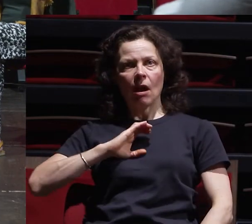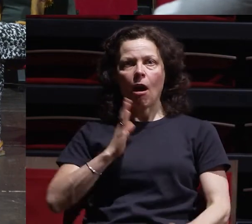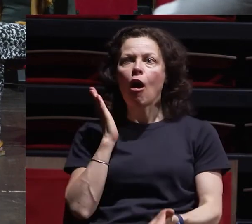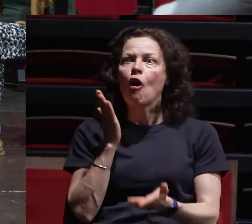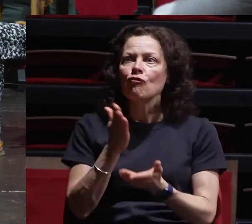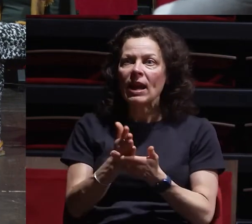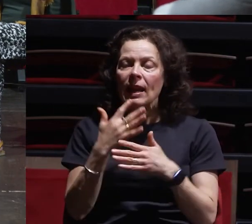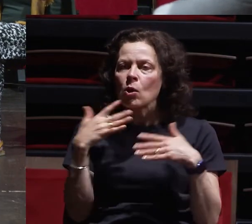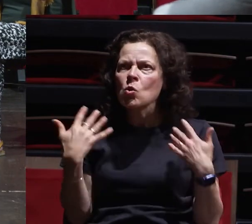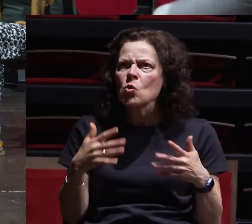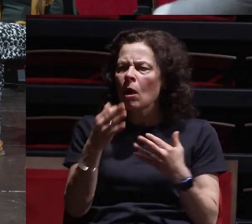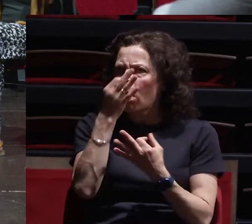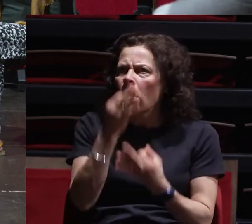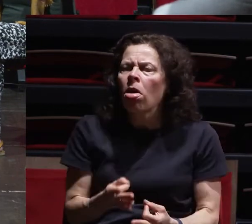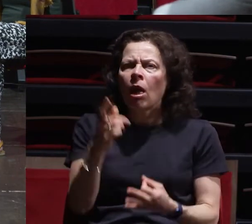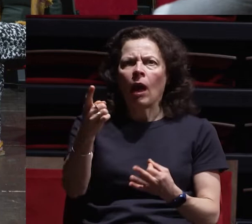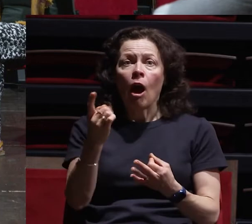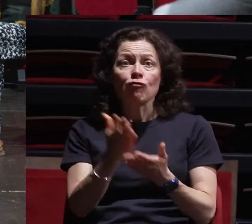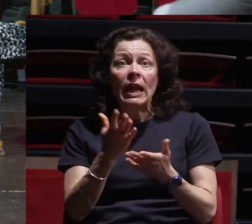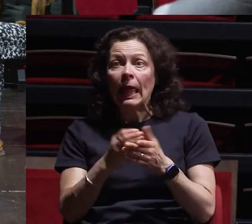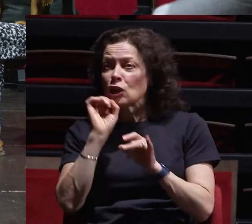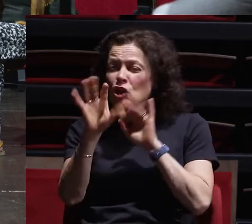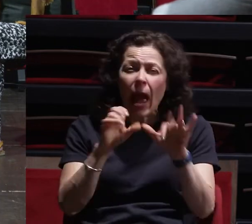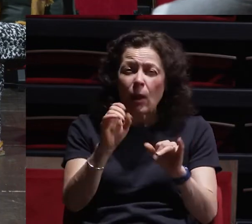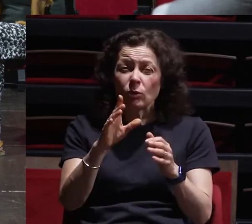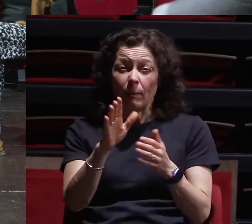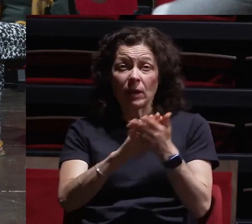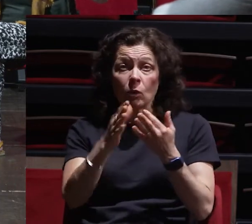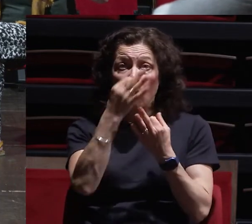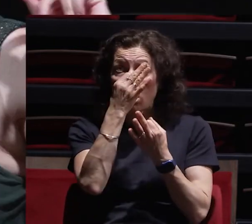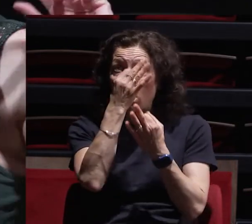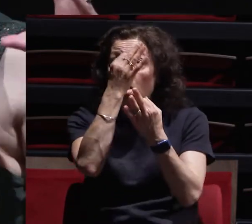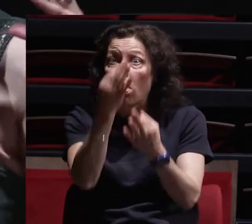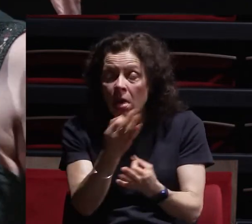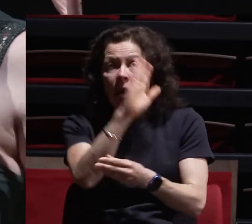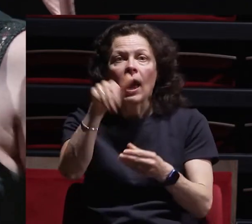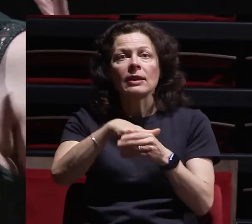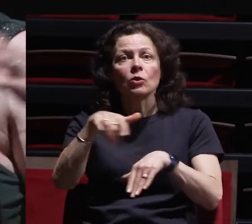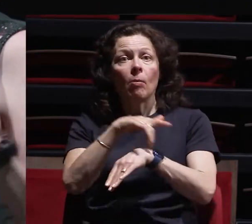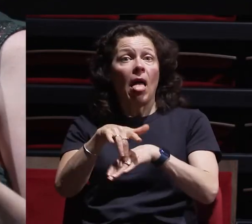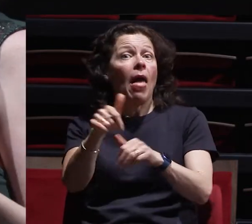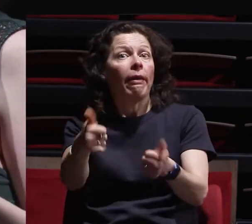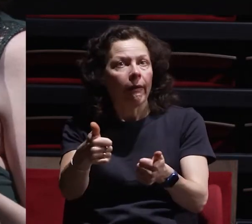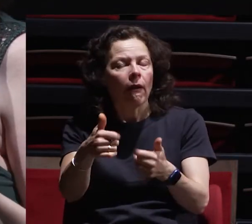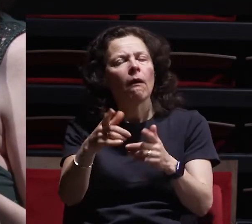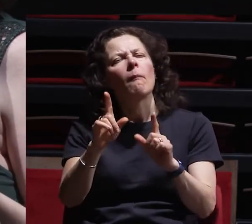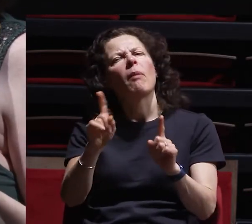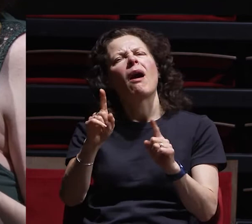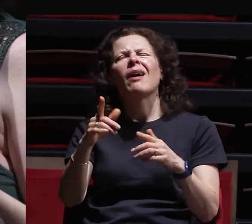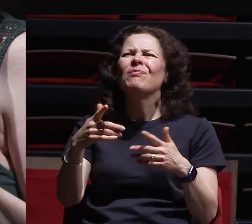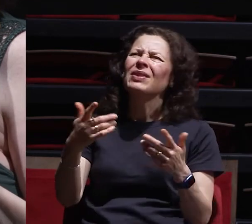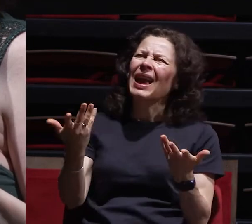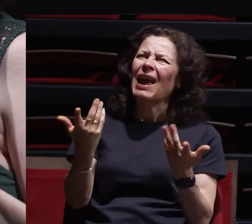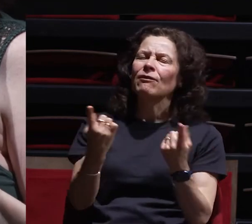it's a really compelling character who shouts at you and brings you into the play in a really exciting way. But if it's something